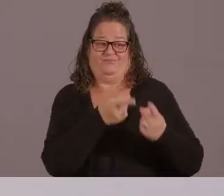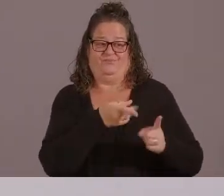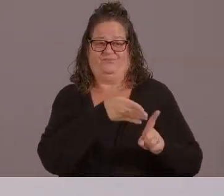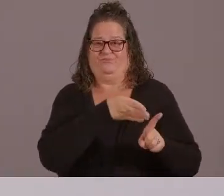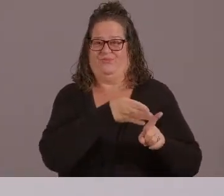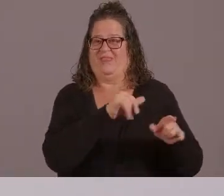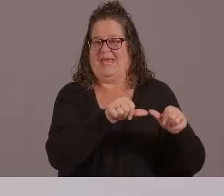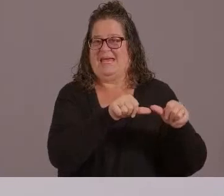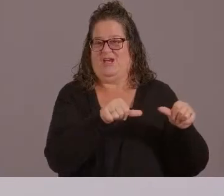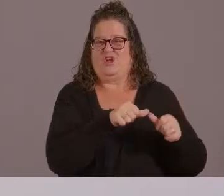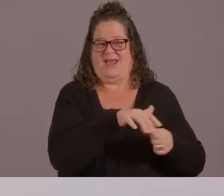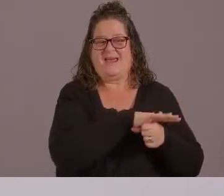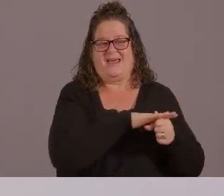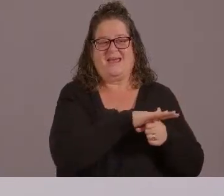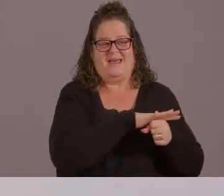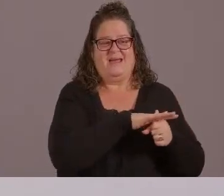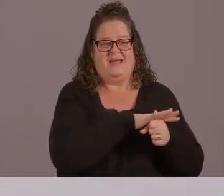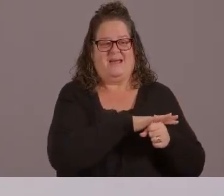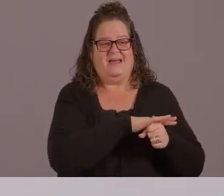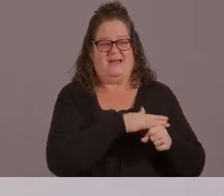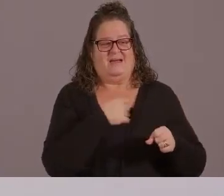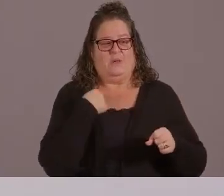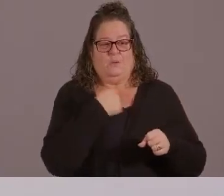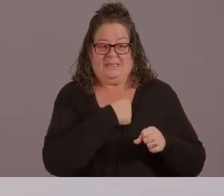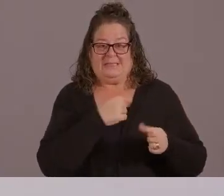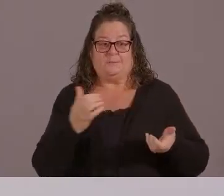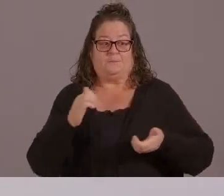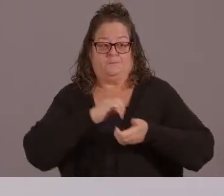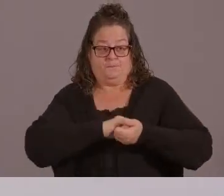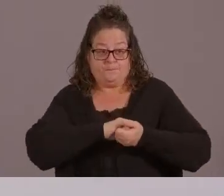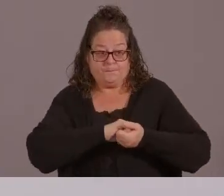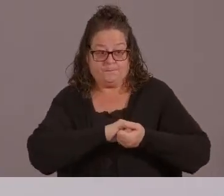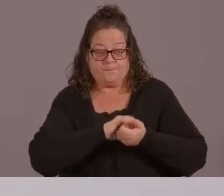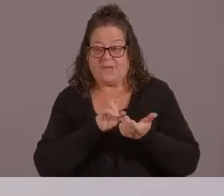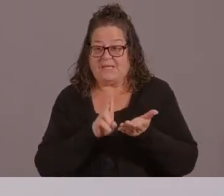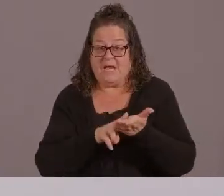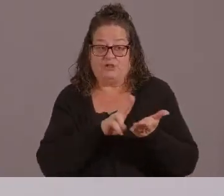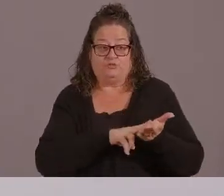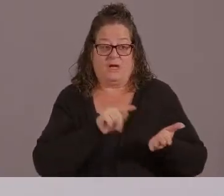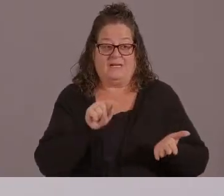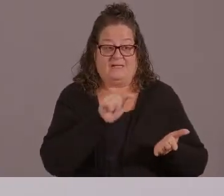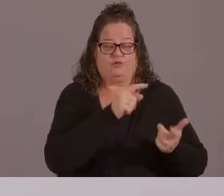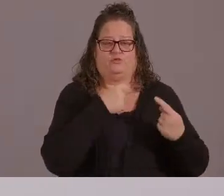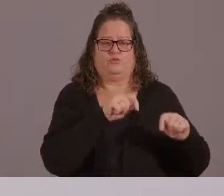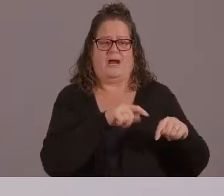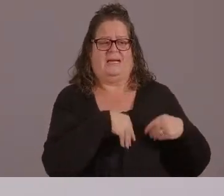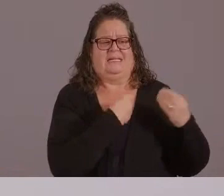high intensity targeted communication in the South Tucson area as well.